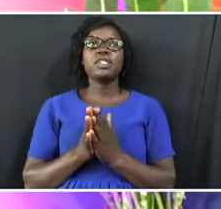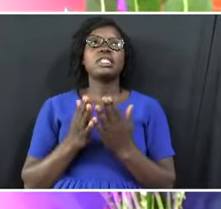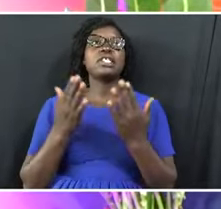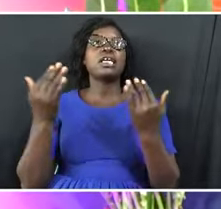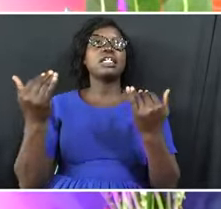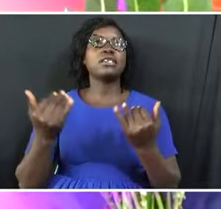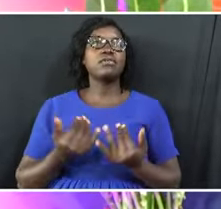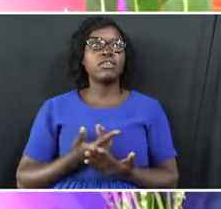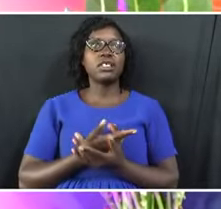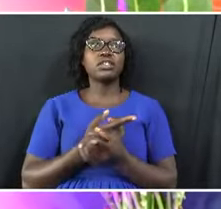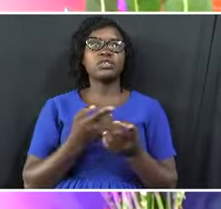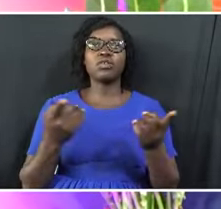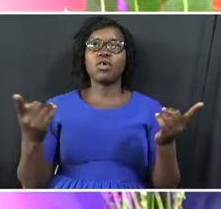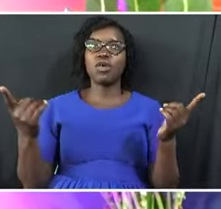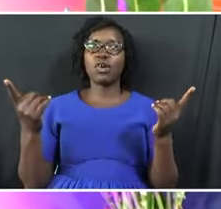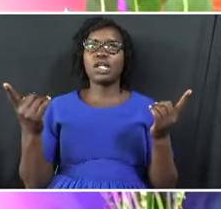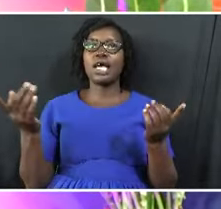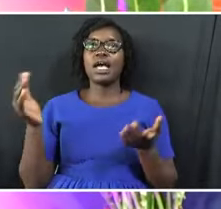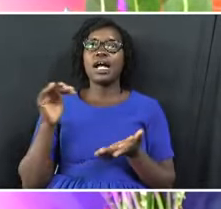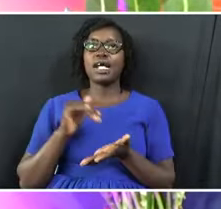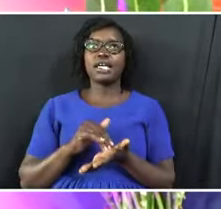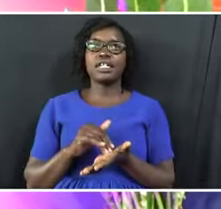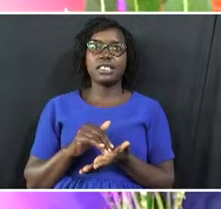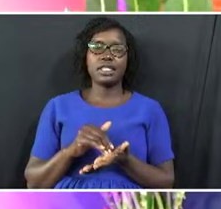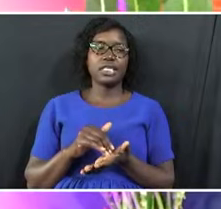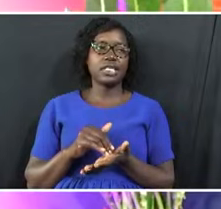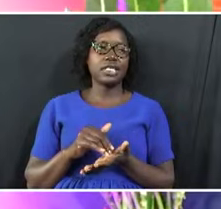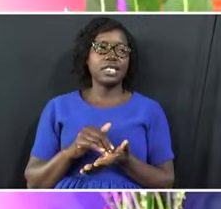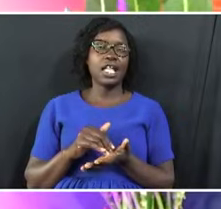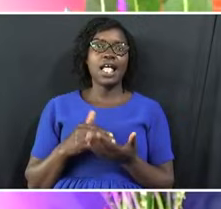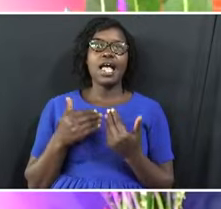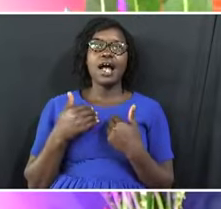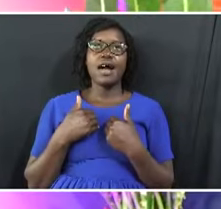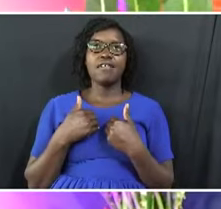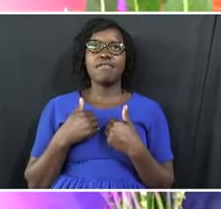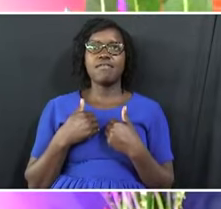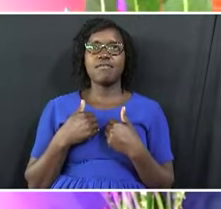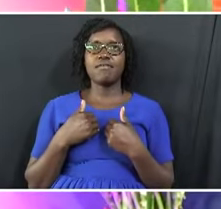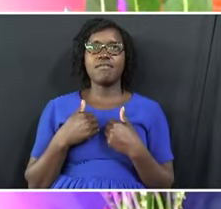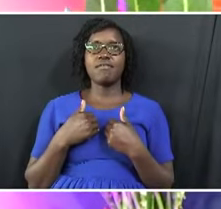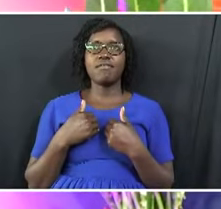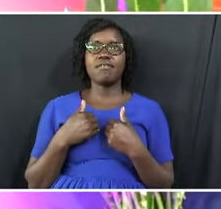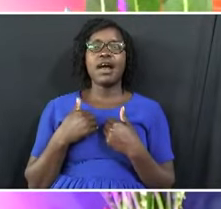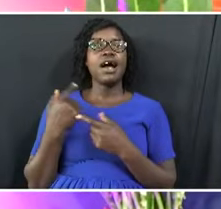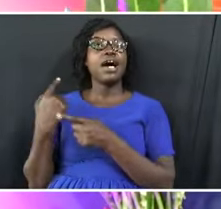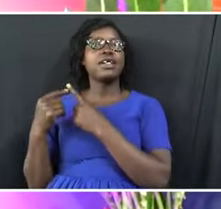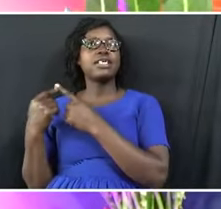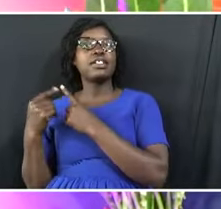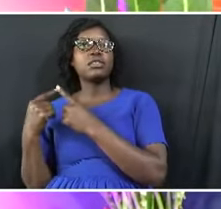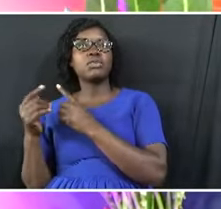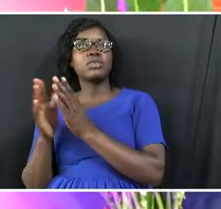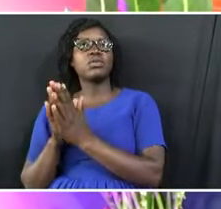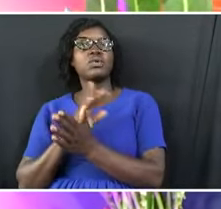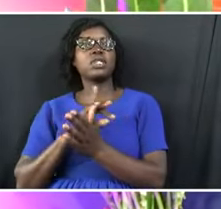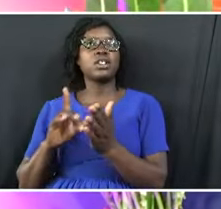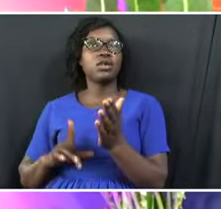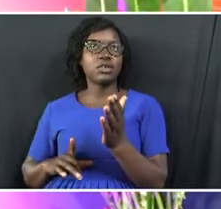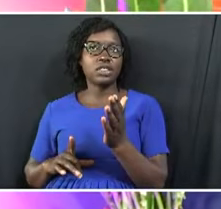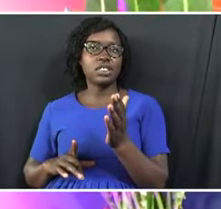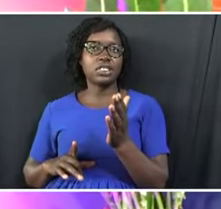that we may once again have an experience with the Lord this